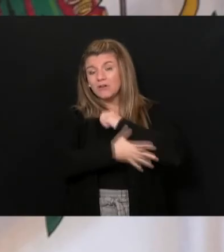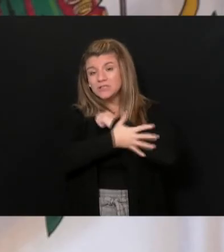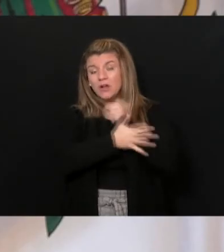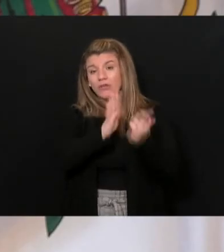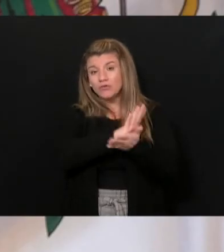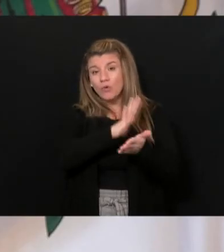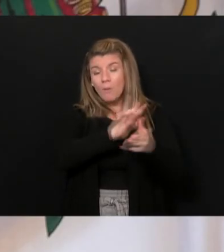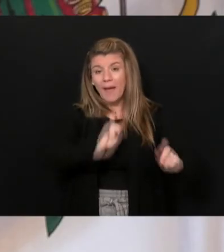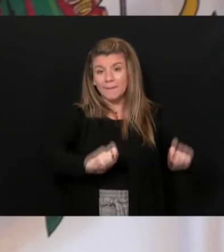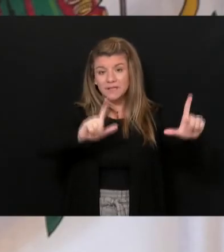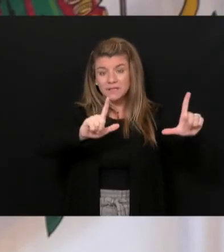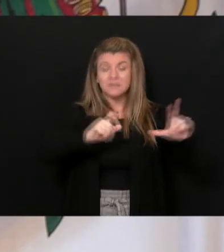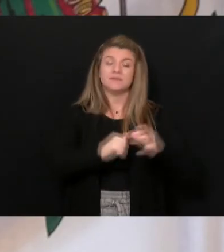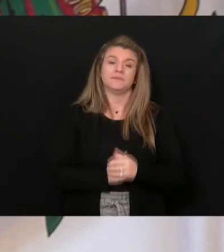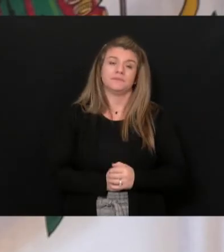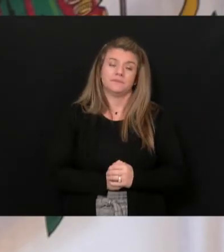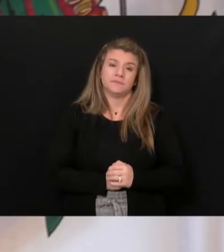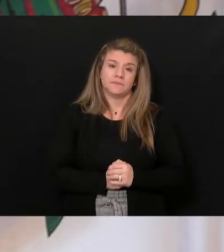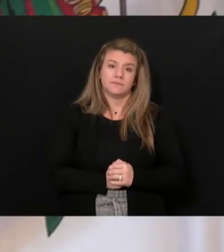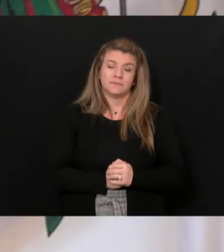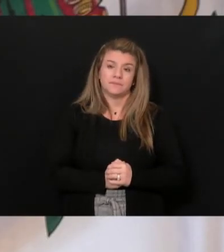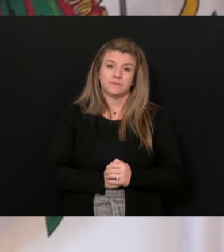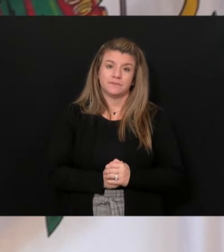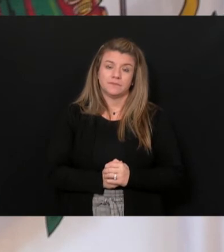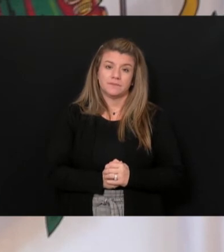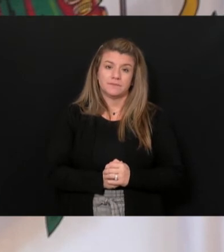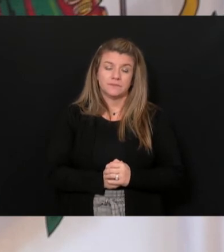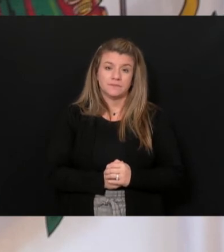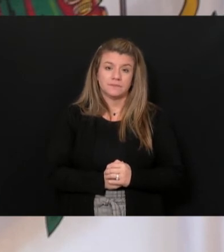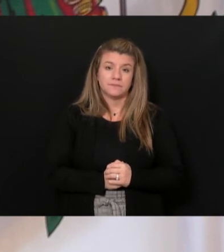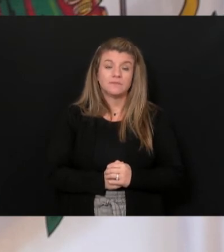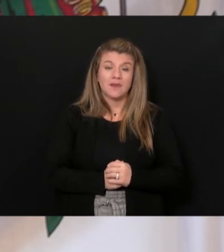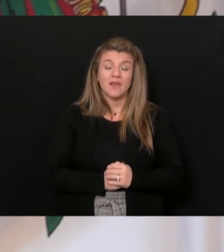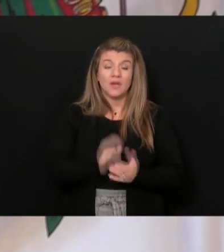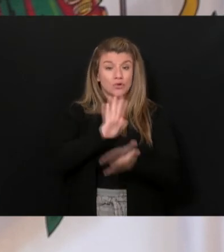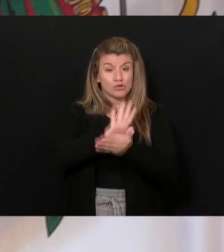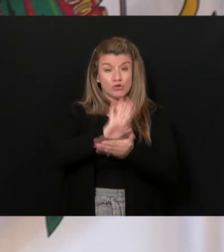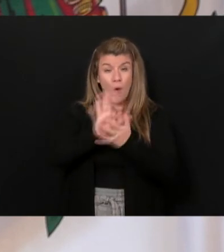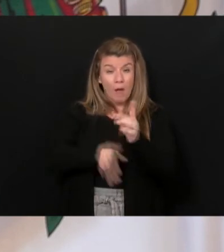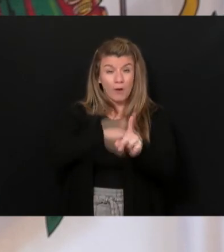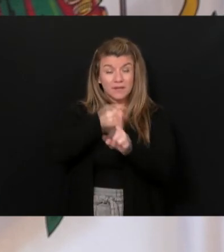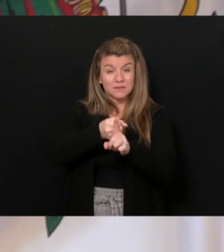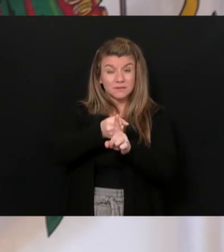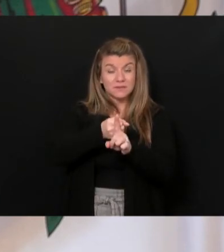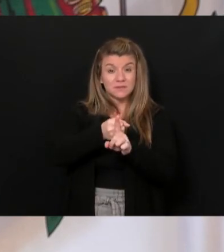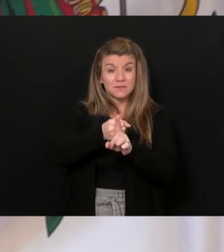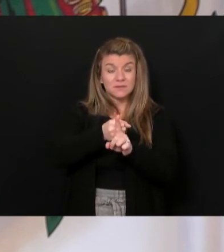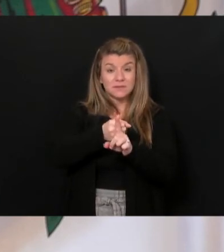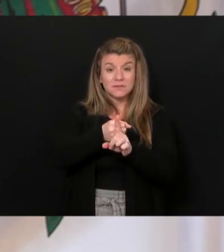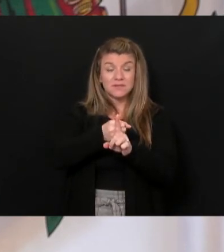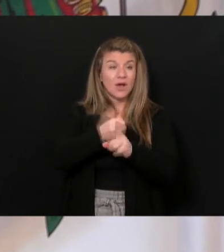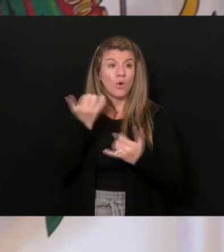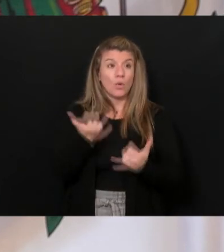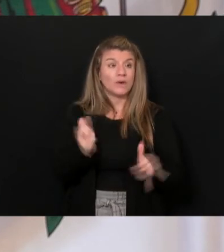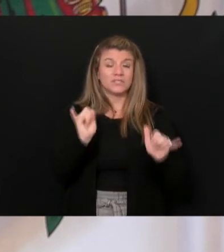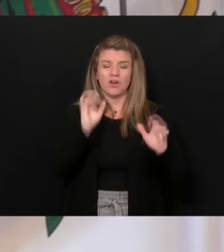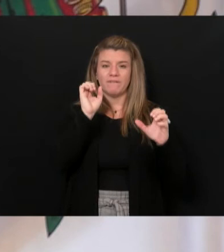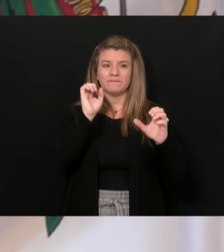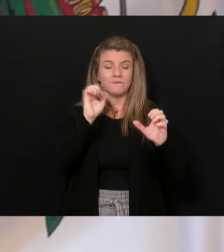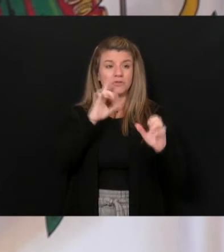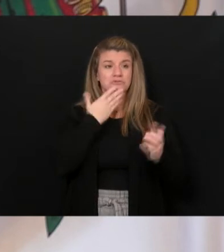school map. You know, in school outbreaks, we're still